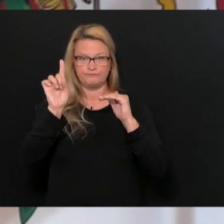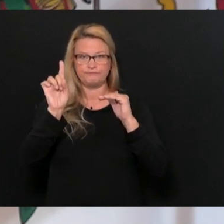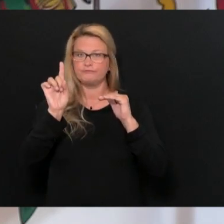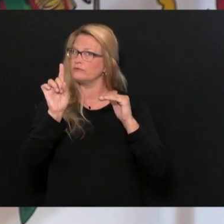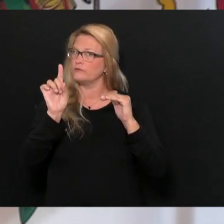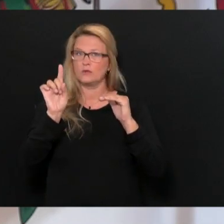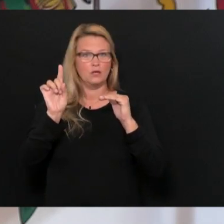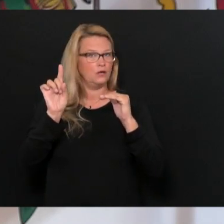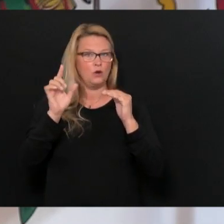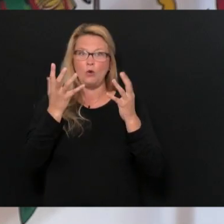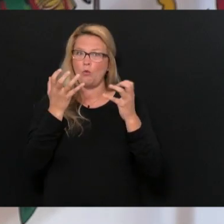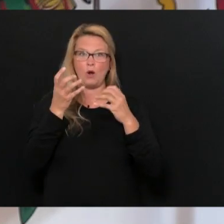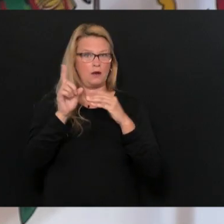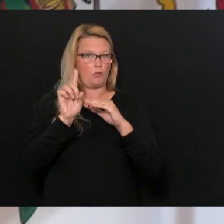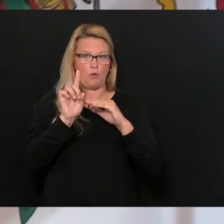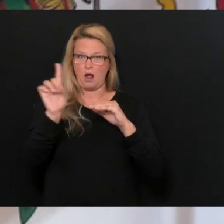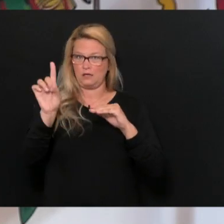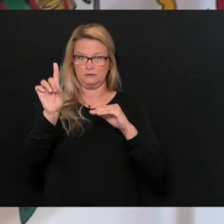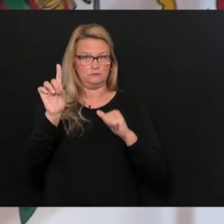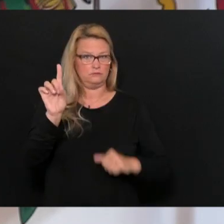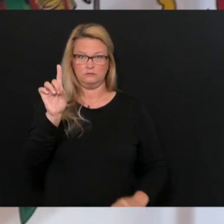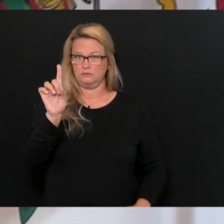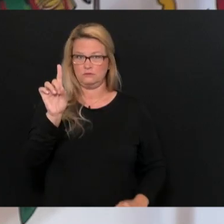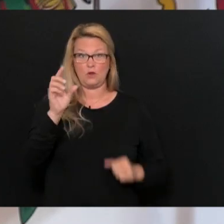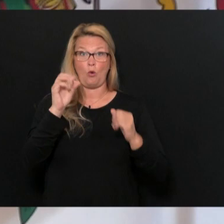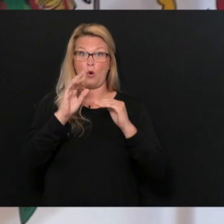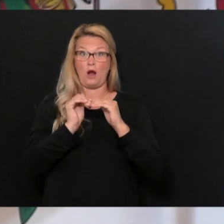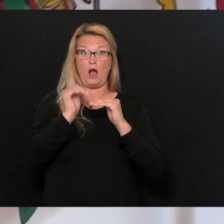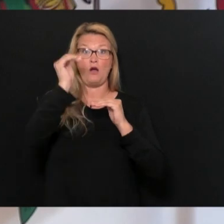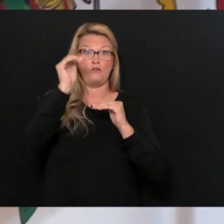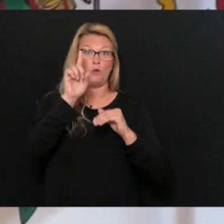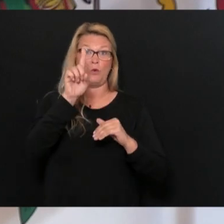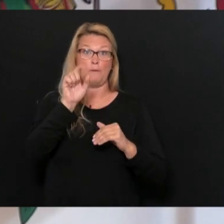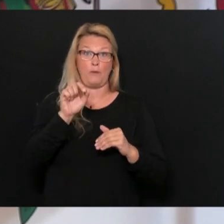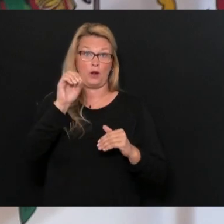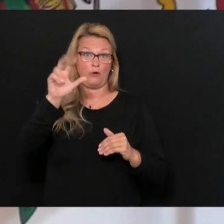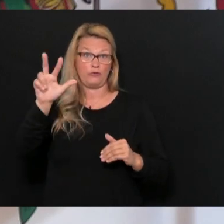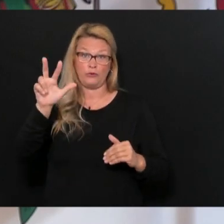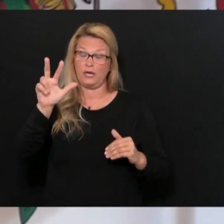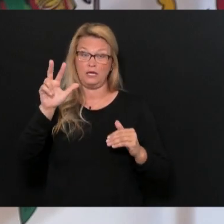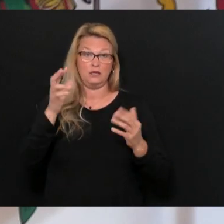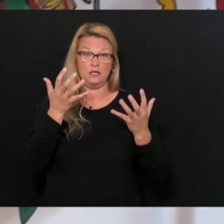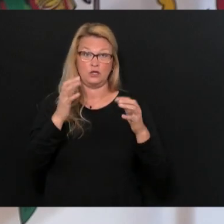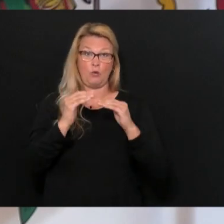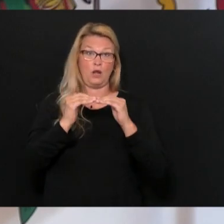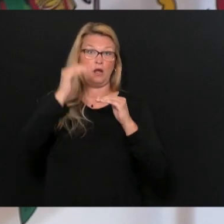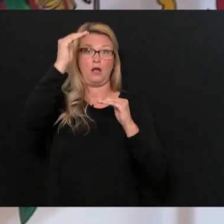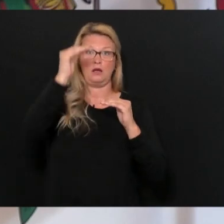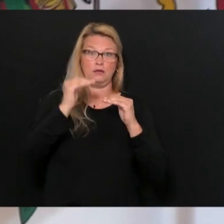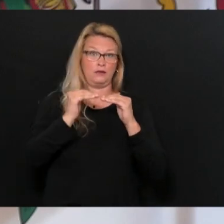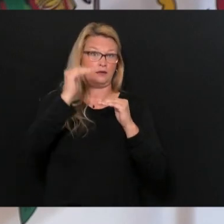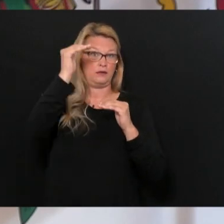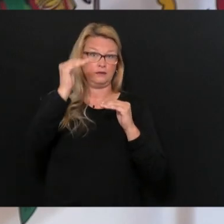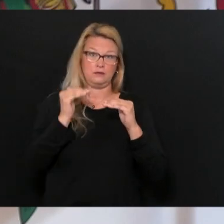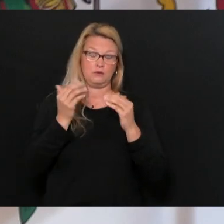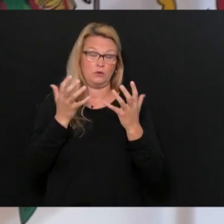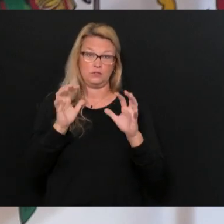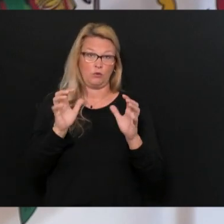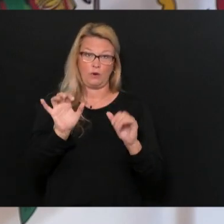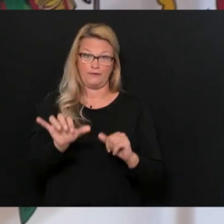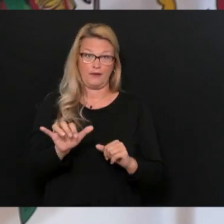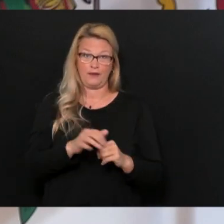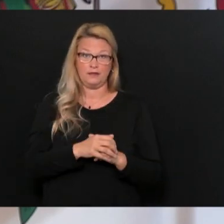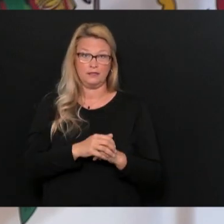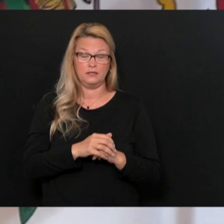don't want to be at 1, and we don't surely want to be at 1.03, and we absolutely don't want to be at like 1.36 or